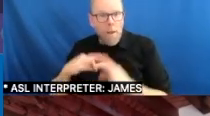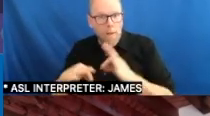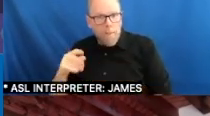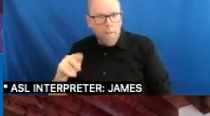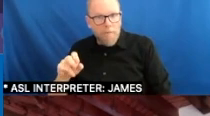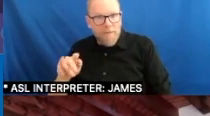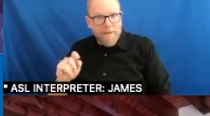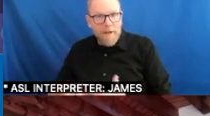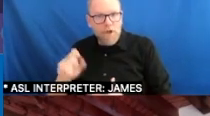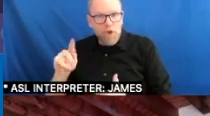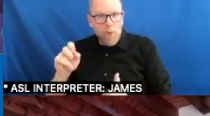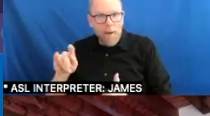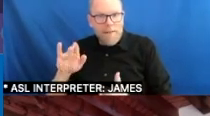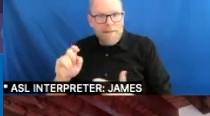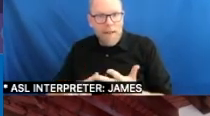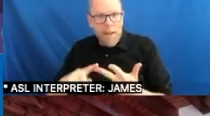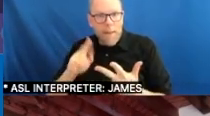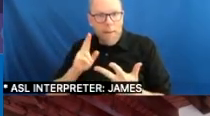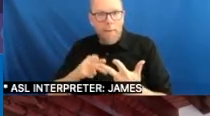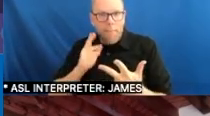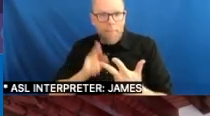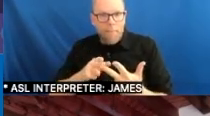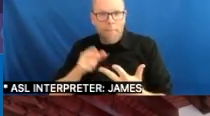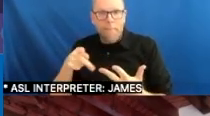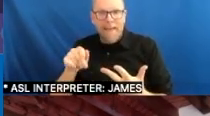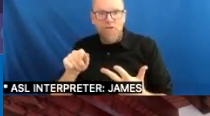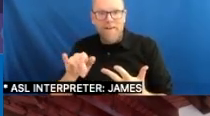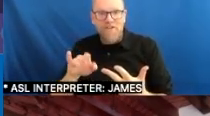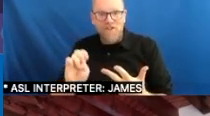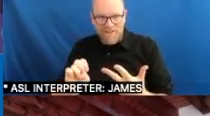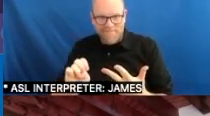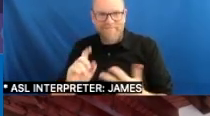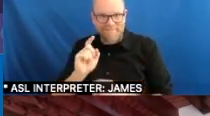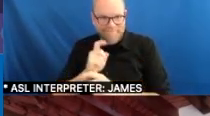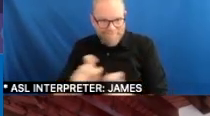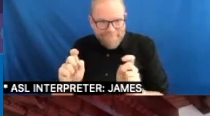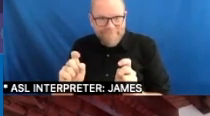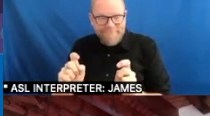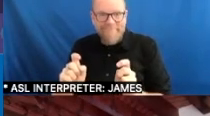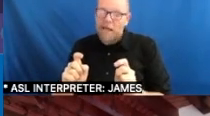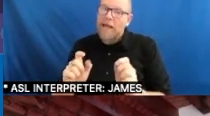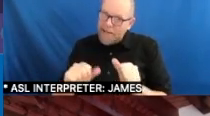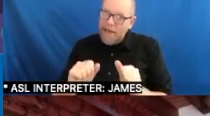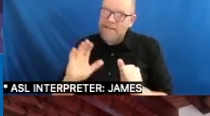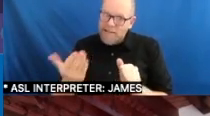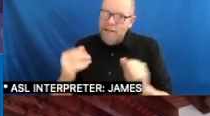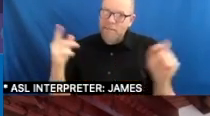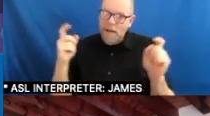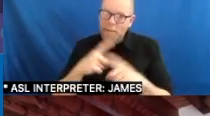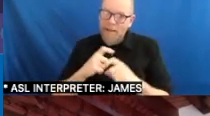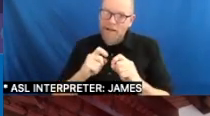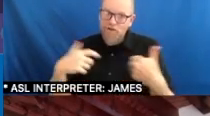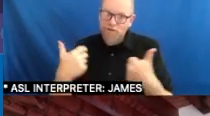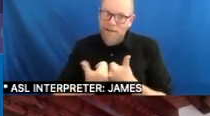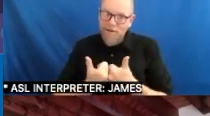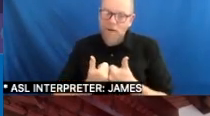patronage, it can be a challenging issue. And so I'm going to just go over some more terms and